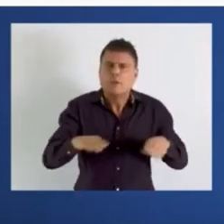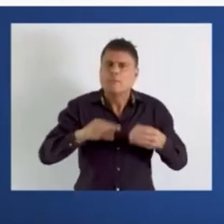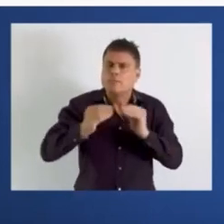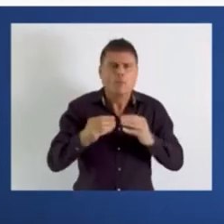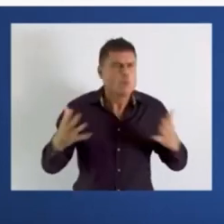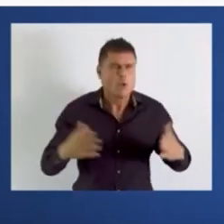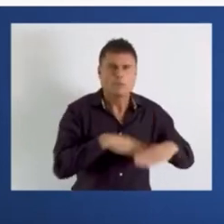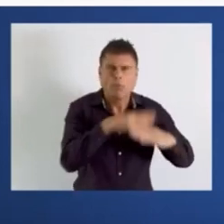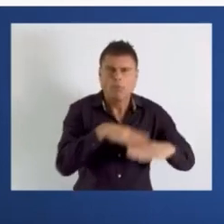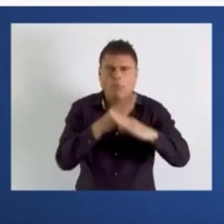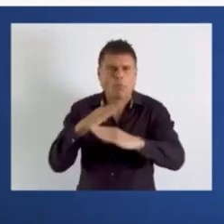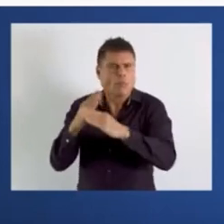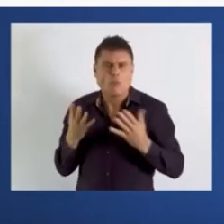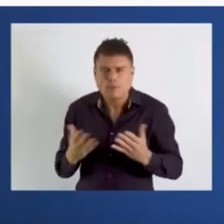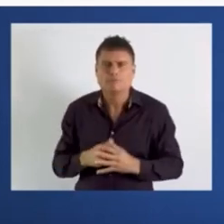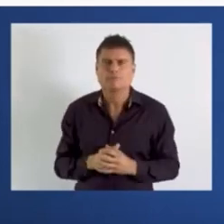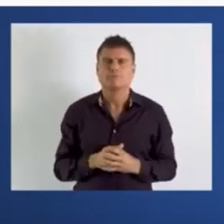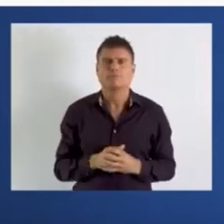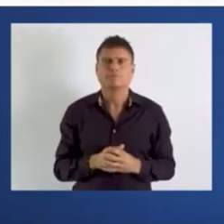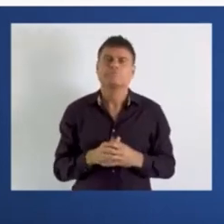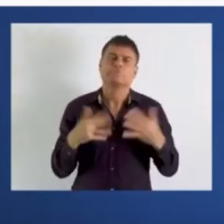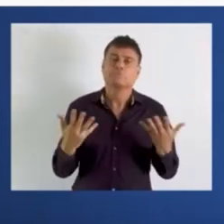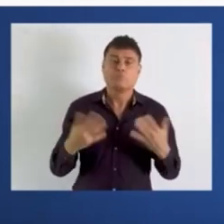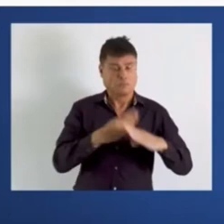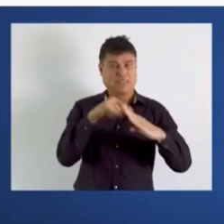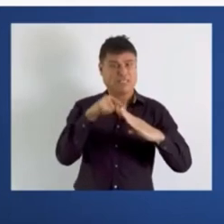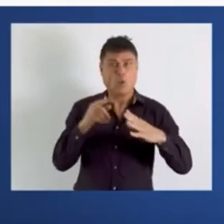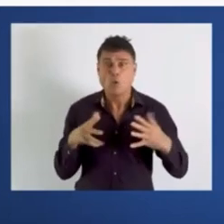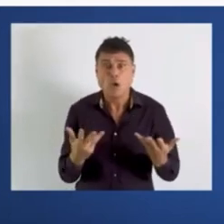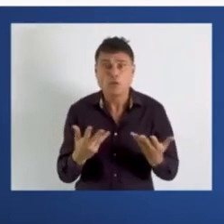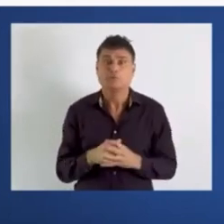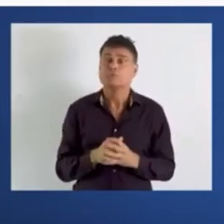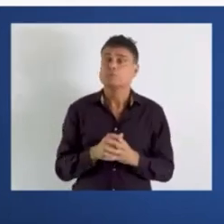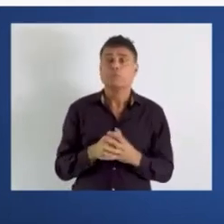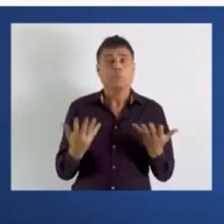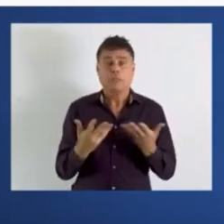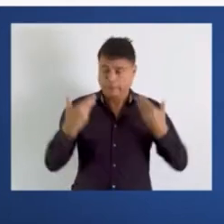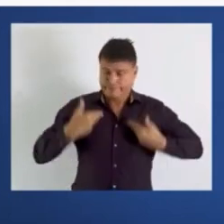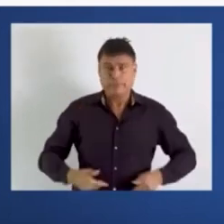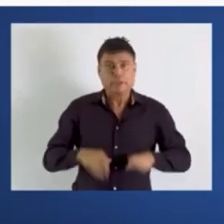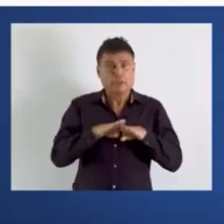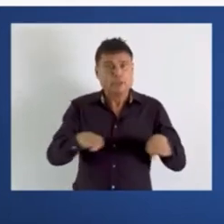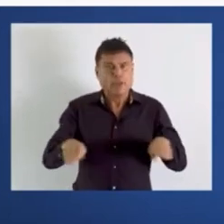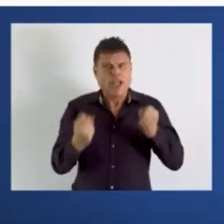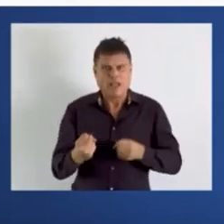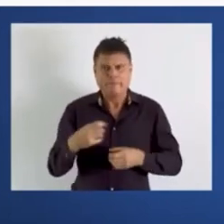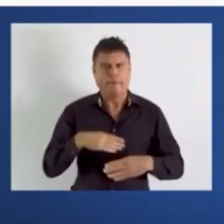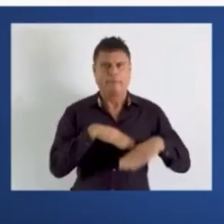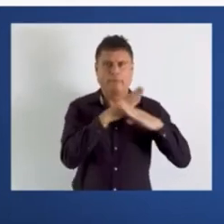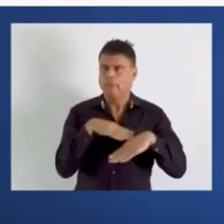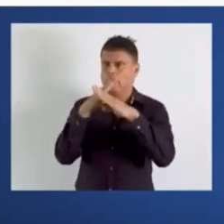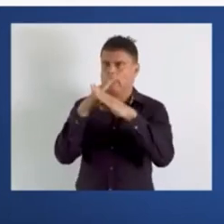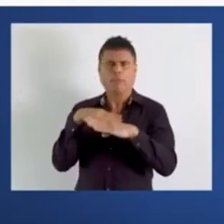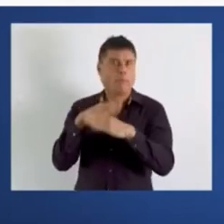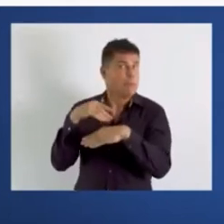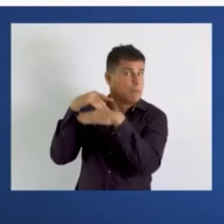in performing certain activities. These difficulties may be the results of conditions or impairments that